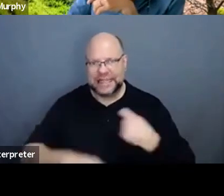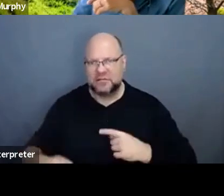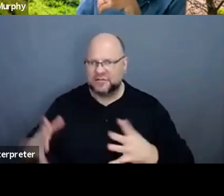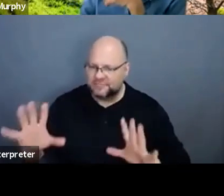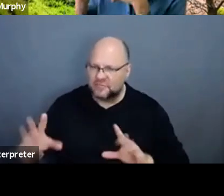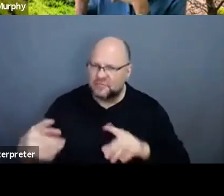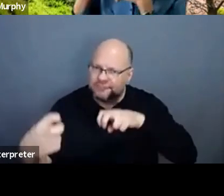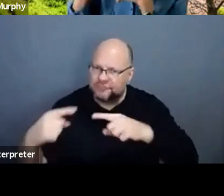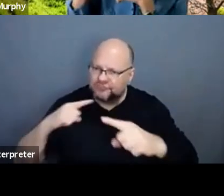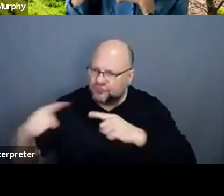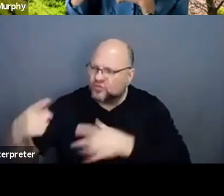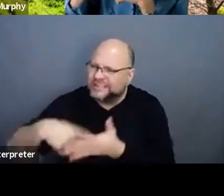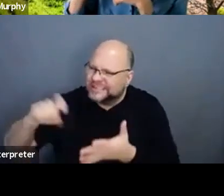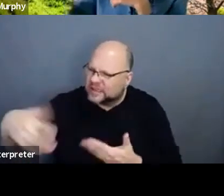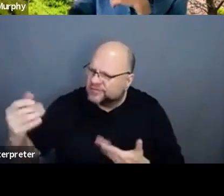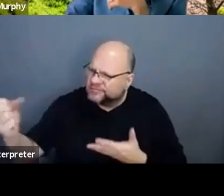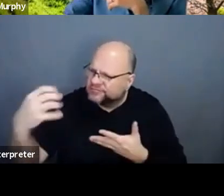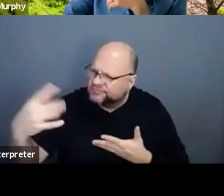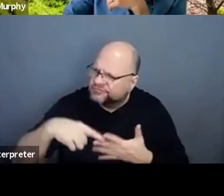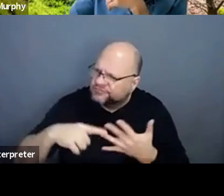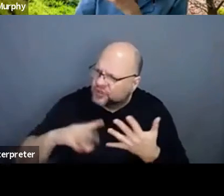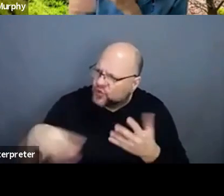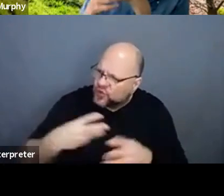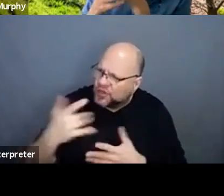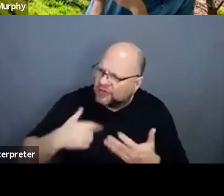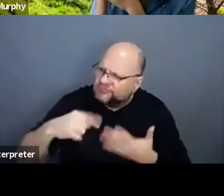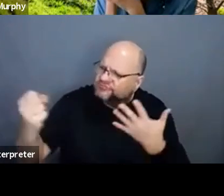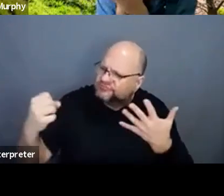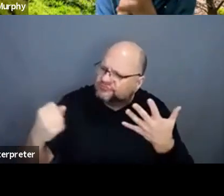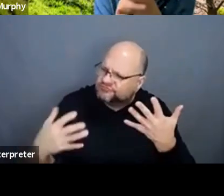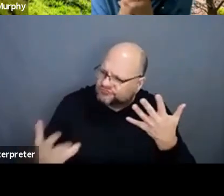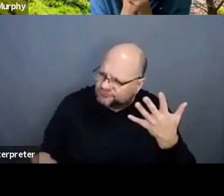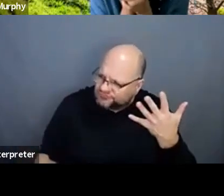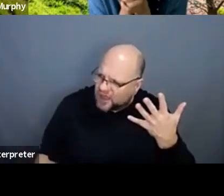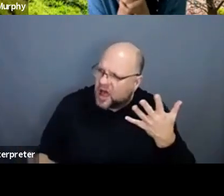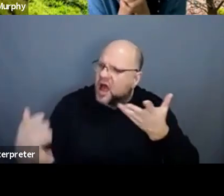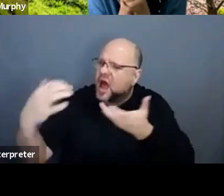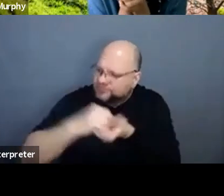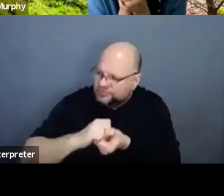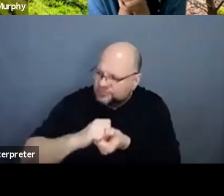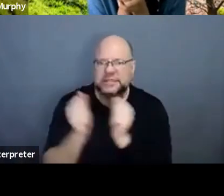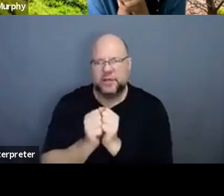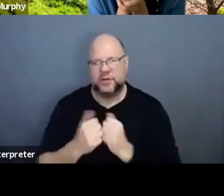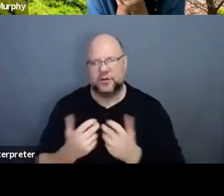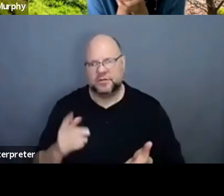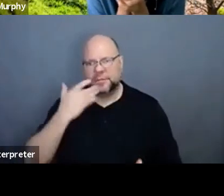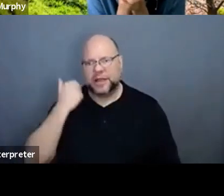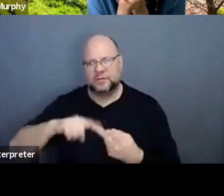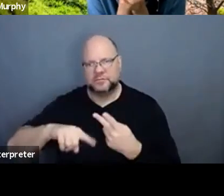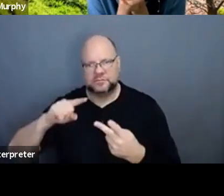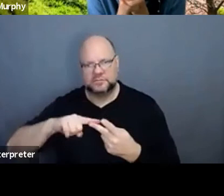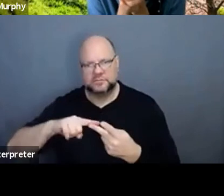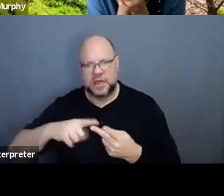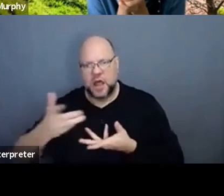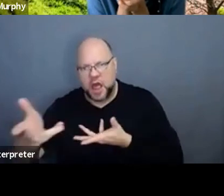conversation about what's needed in your community, in your world, in your life, and then co-authoring the solutions